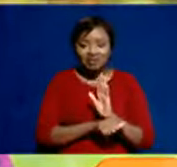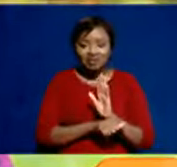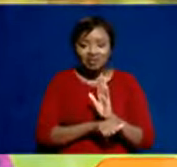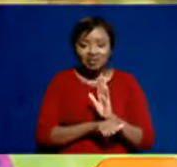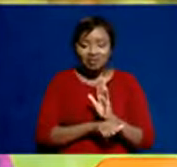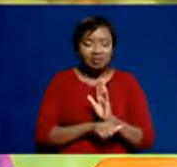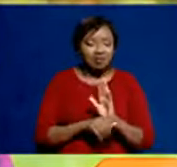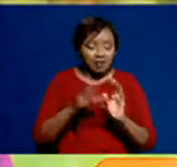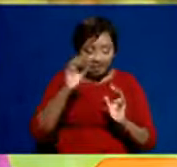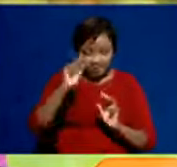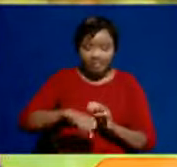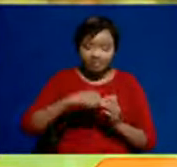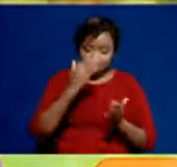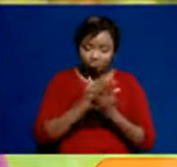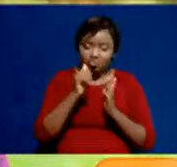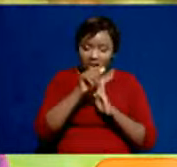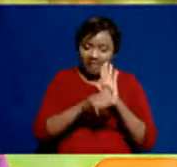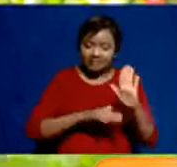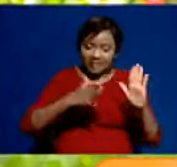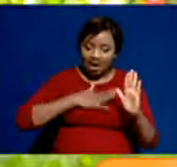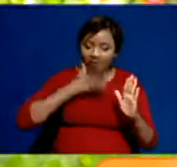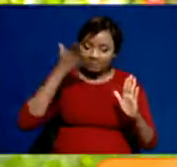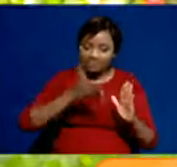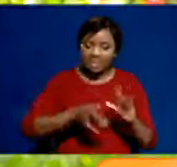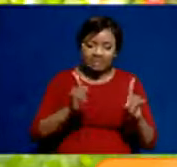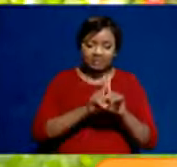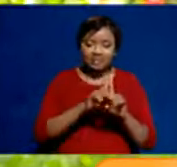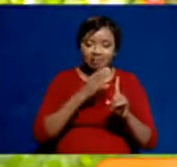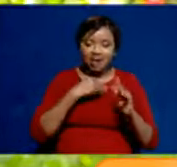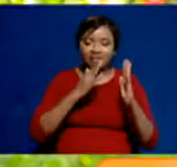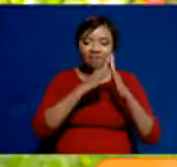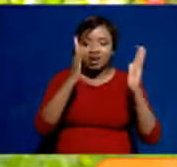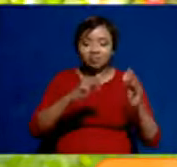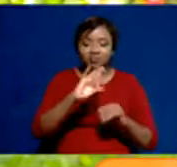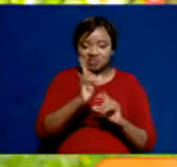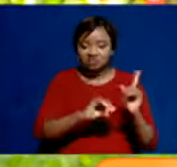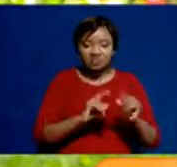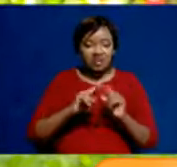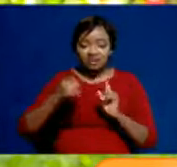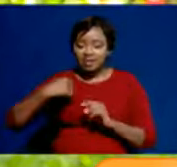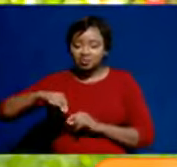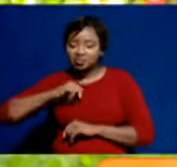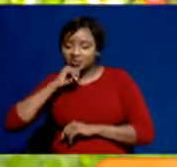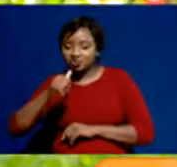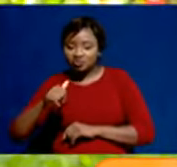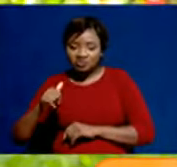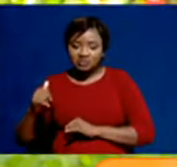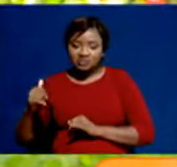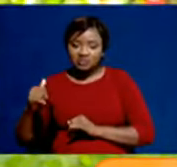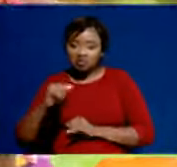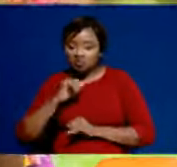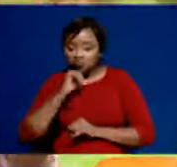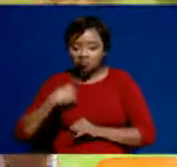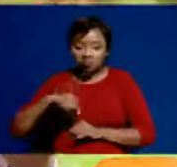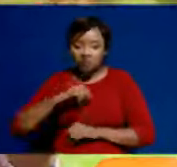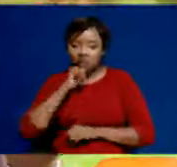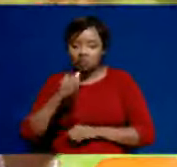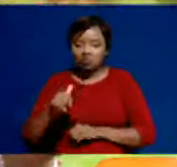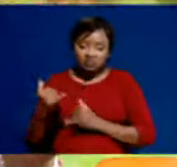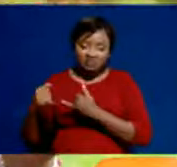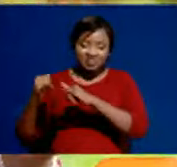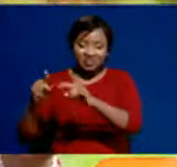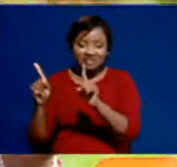clumsily. That's what I'll say. What you do have done, this because is clumsy. You are proposing a housing levy as well. You target